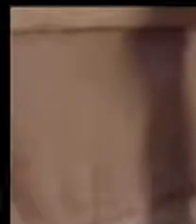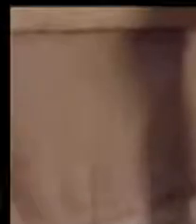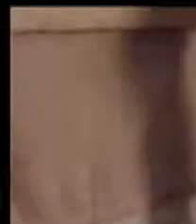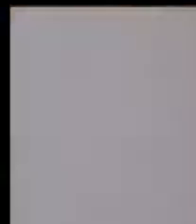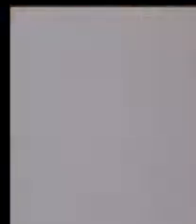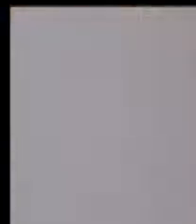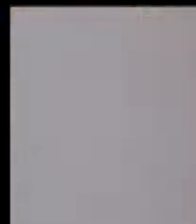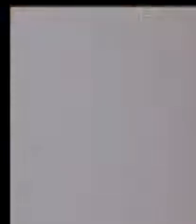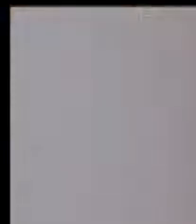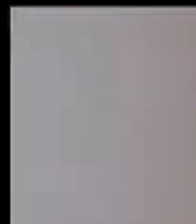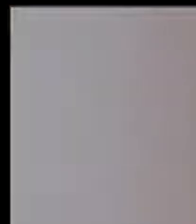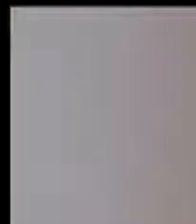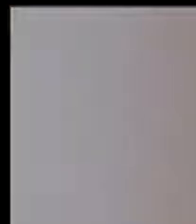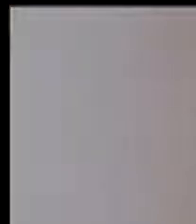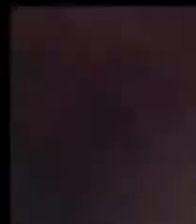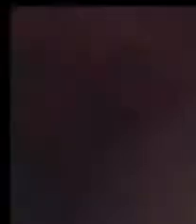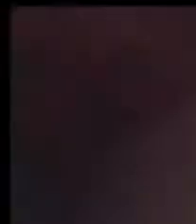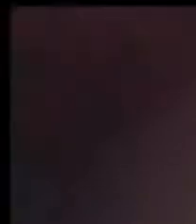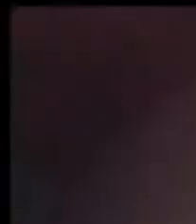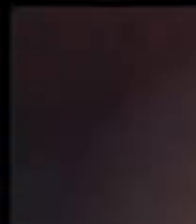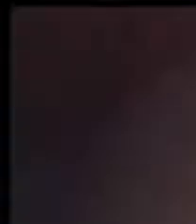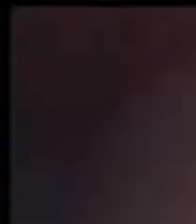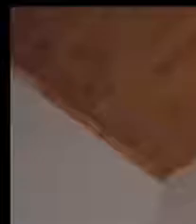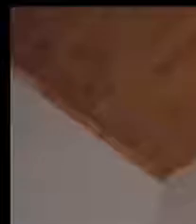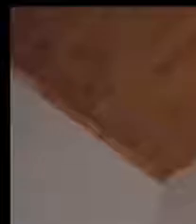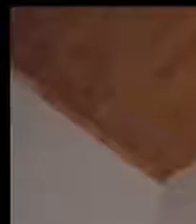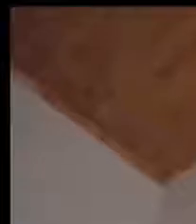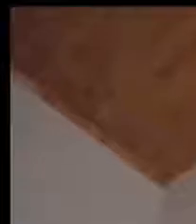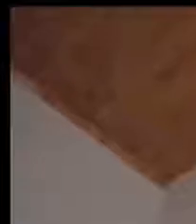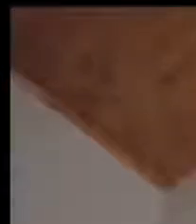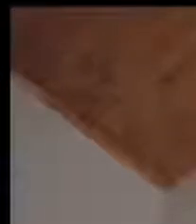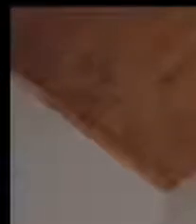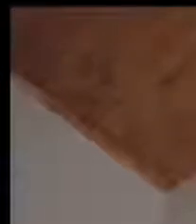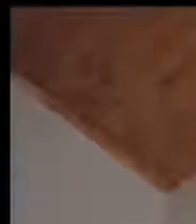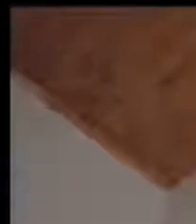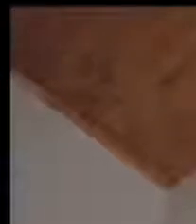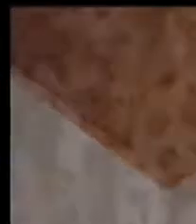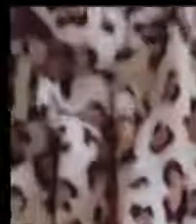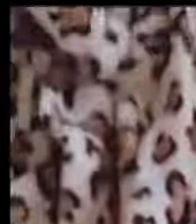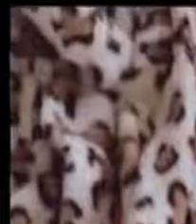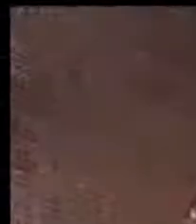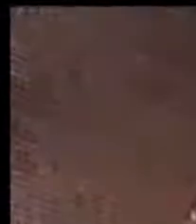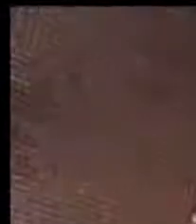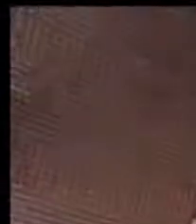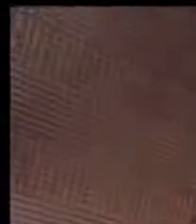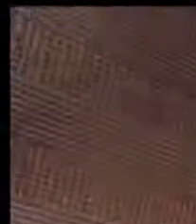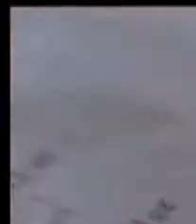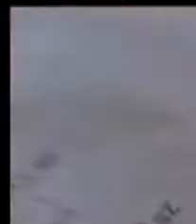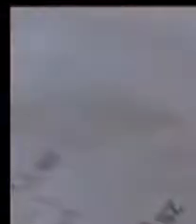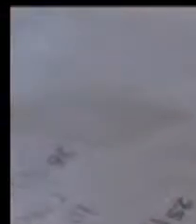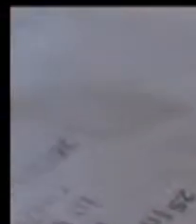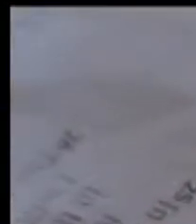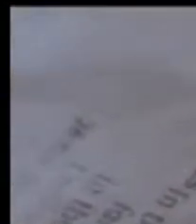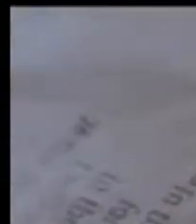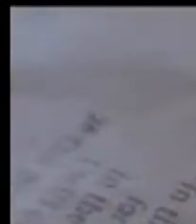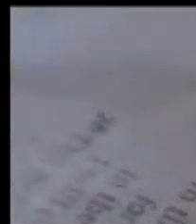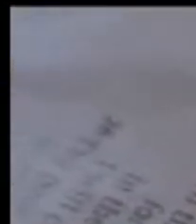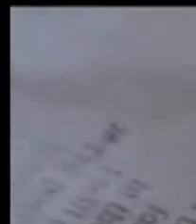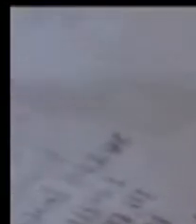Arriva felice, arriva felice, arriva felice, arriva